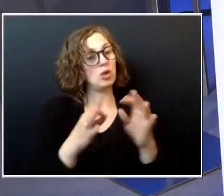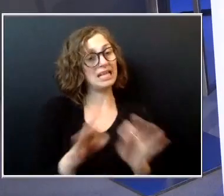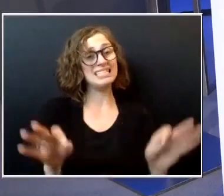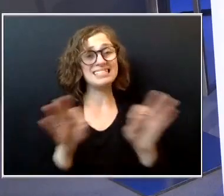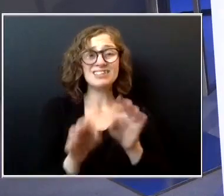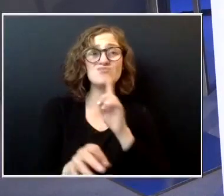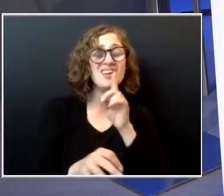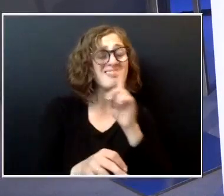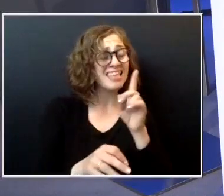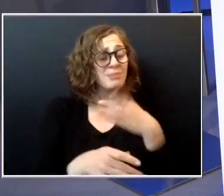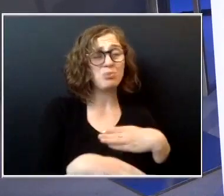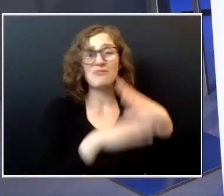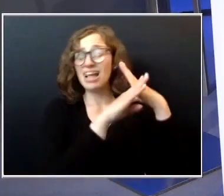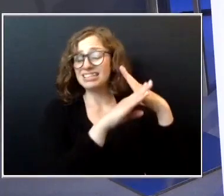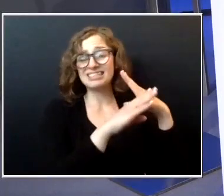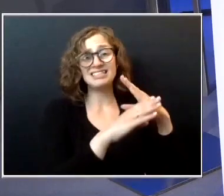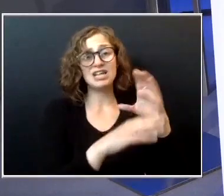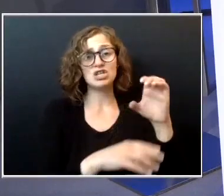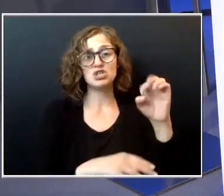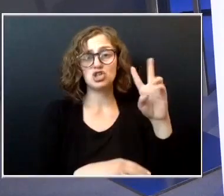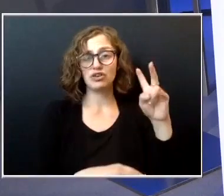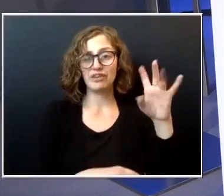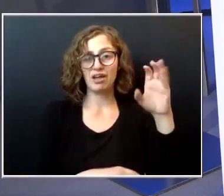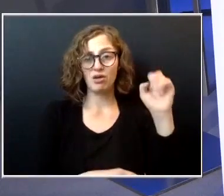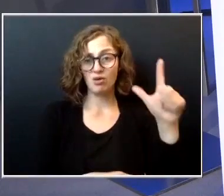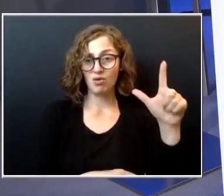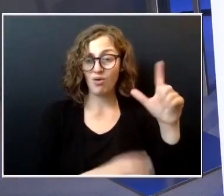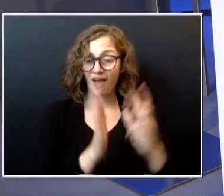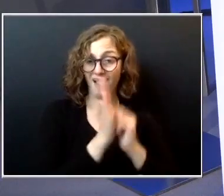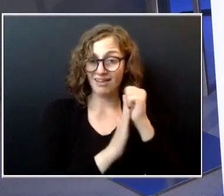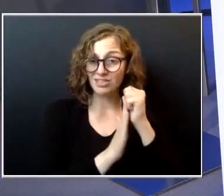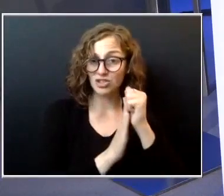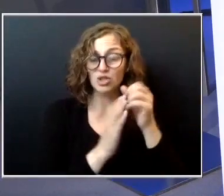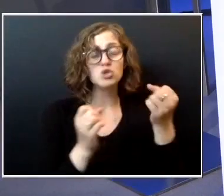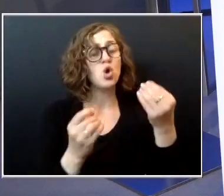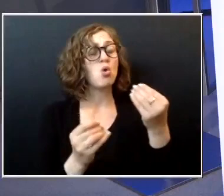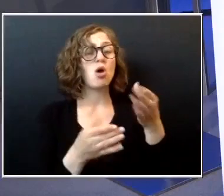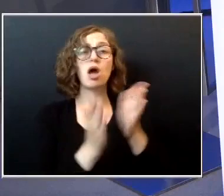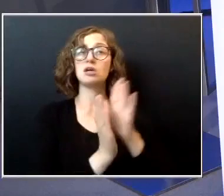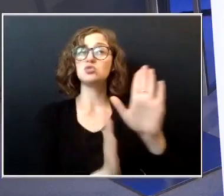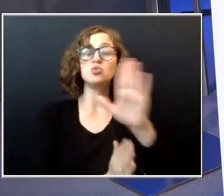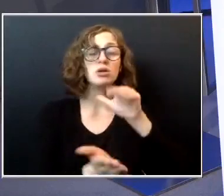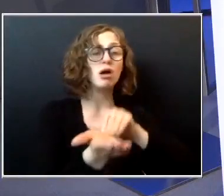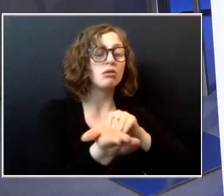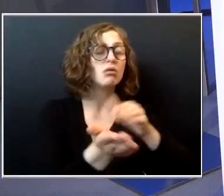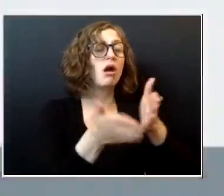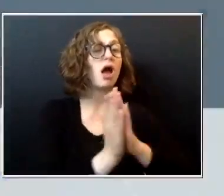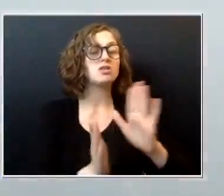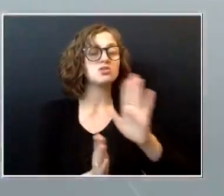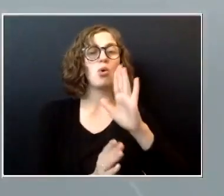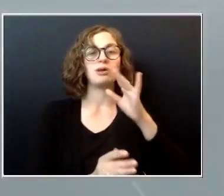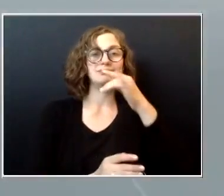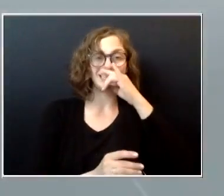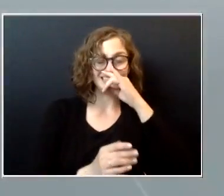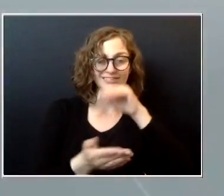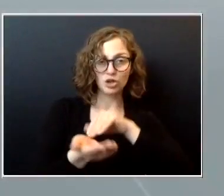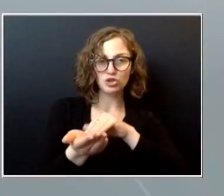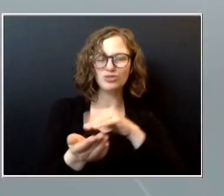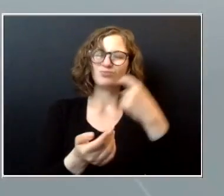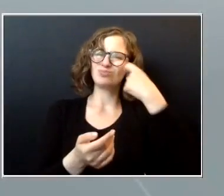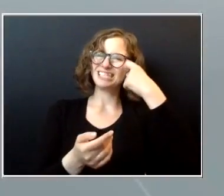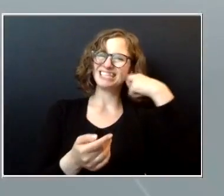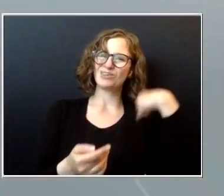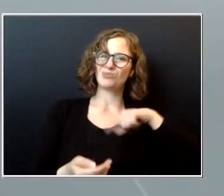place. So please ask your doctor, ask your kids' doctors about the HPV vaccine. And Dr. Parrish, we saw a recent headline about